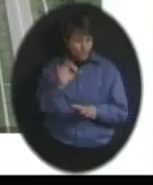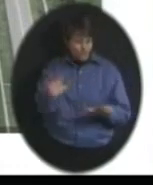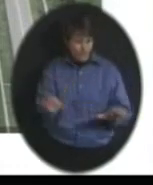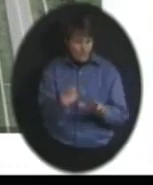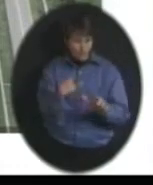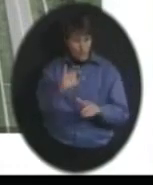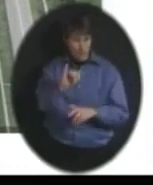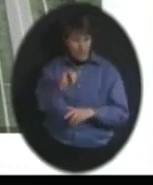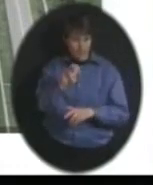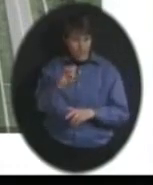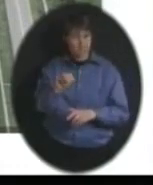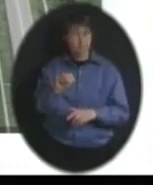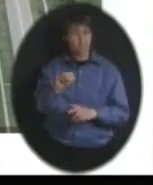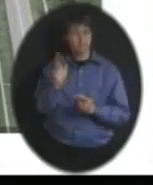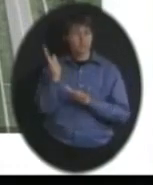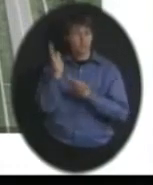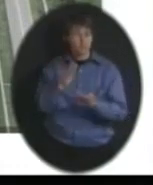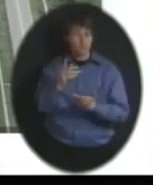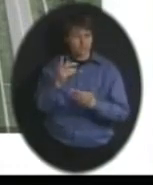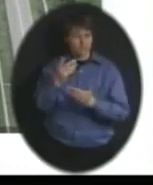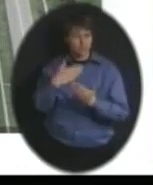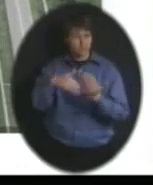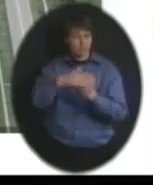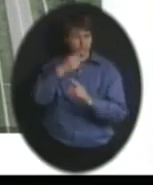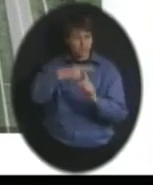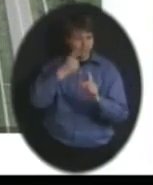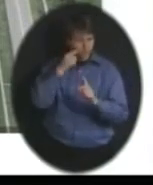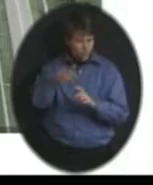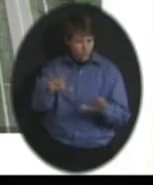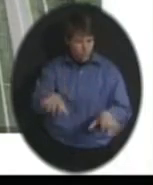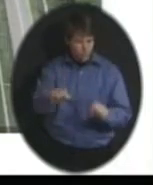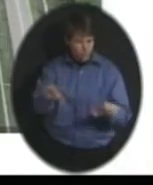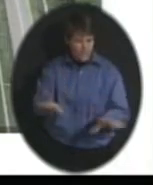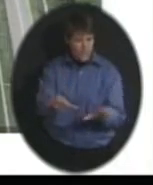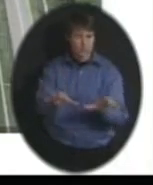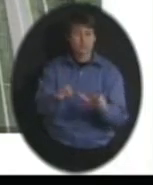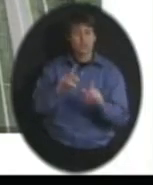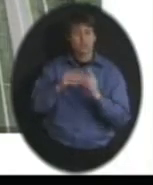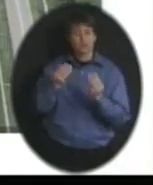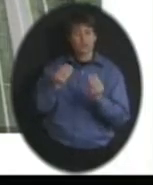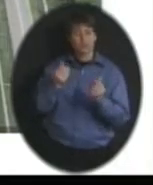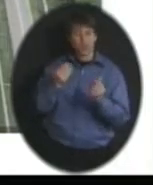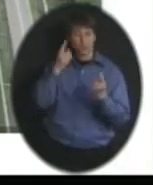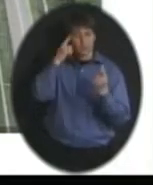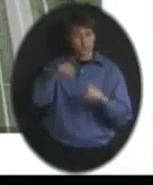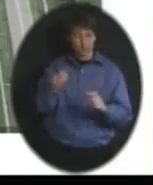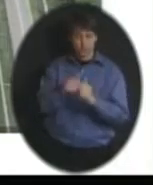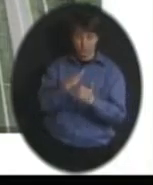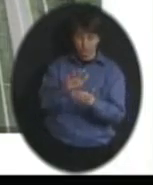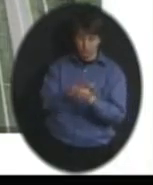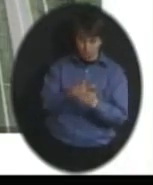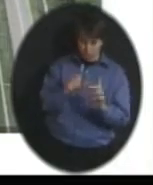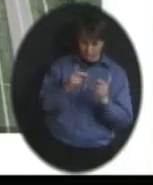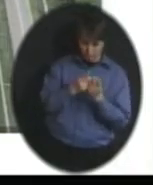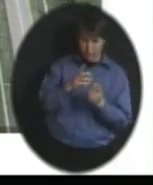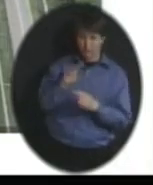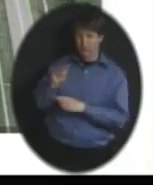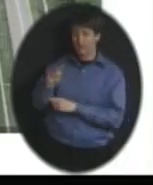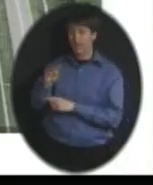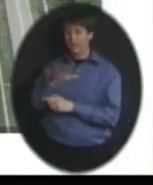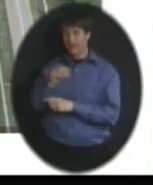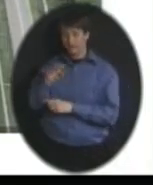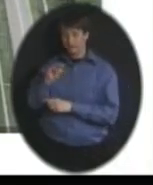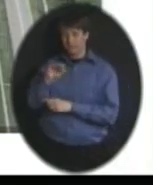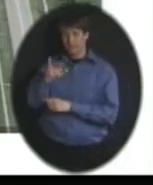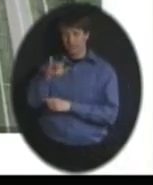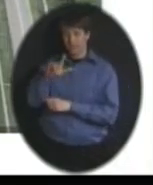item that we'd like to bring back in next month for you to take action is a property agreement between the school district and the Miracle League of Olathe. We'll